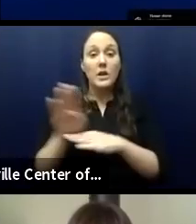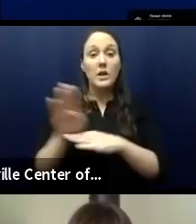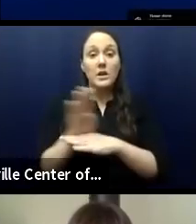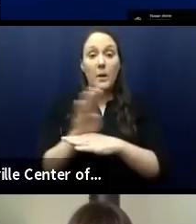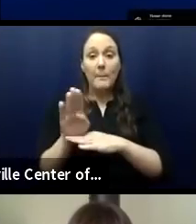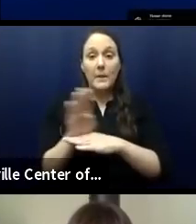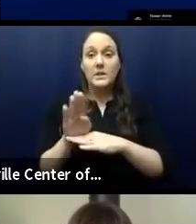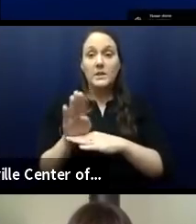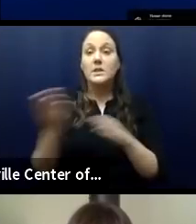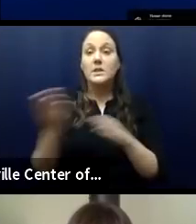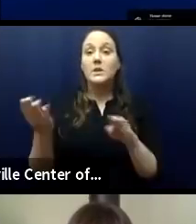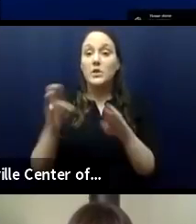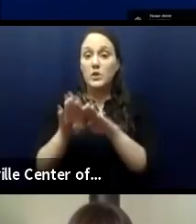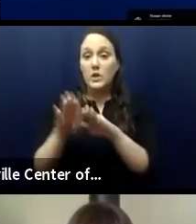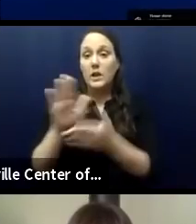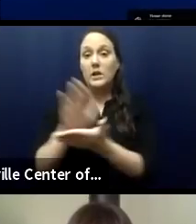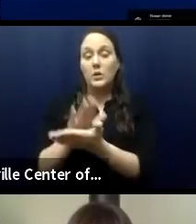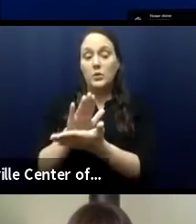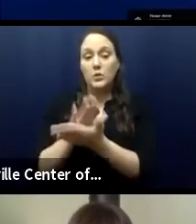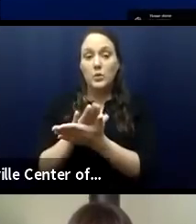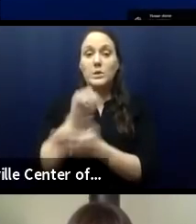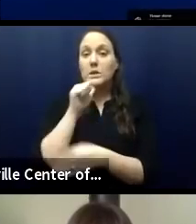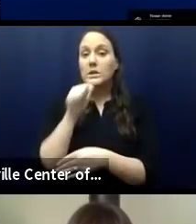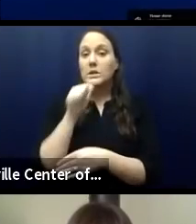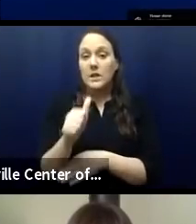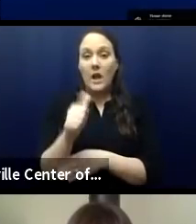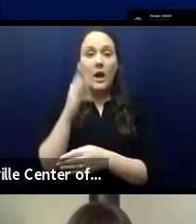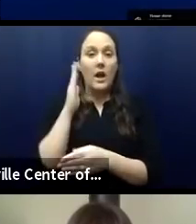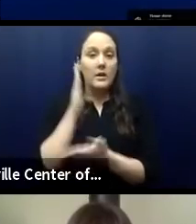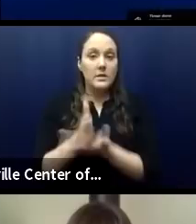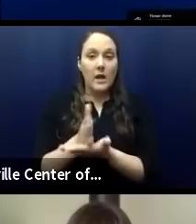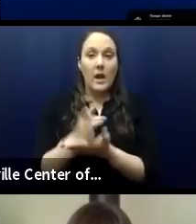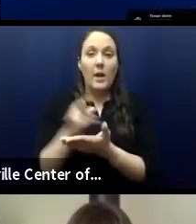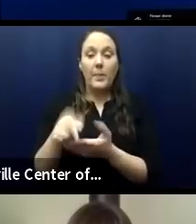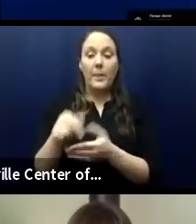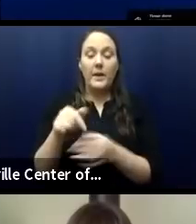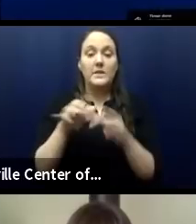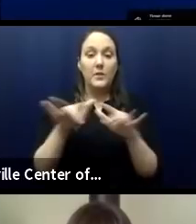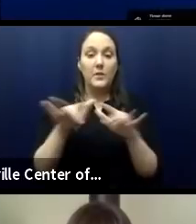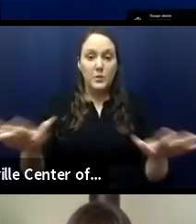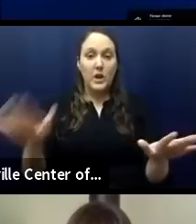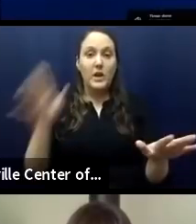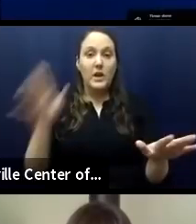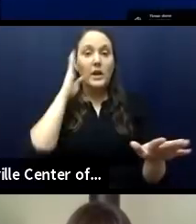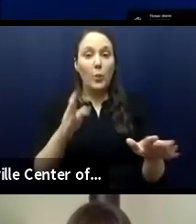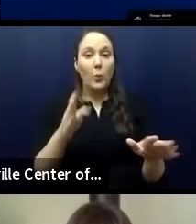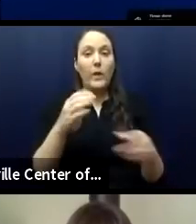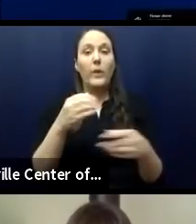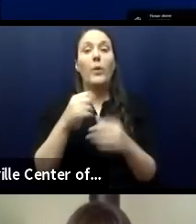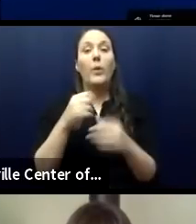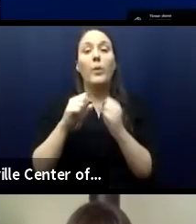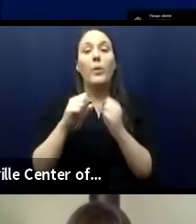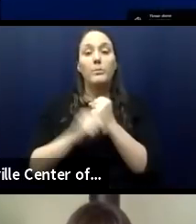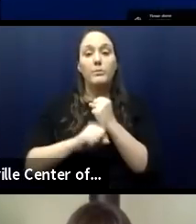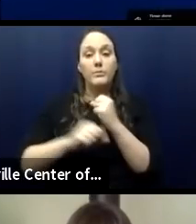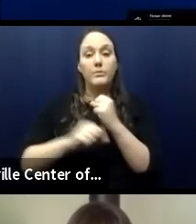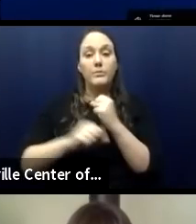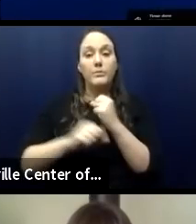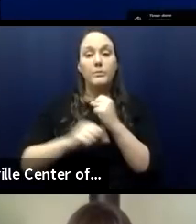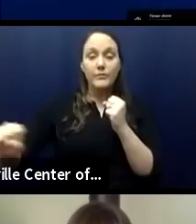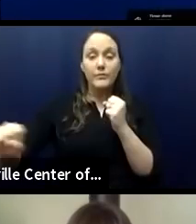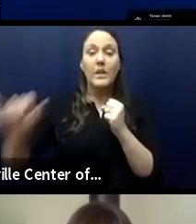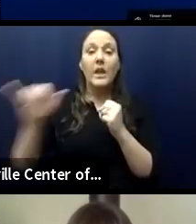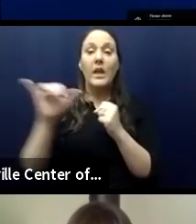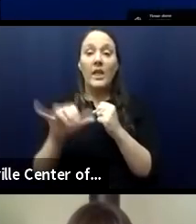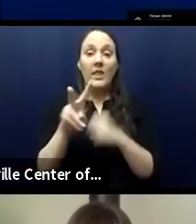down schools is not going to stop this from spreading. It's actually going to prolong the existence of this